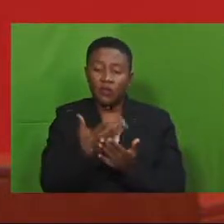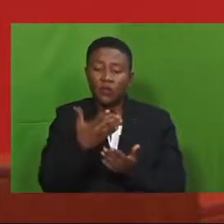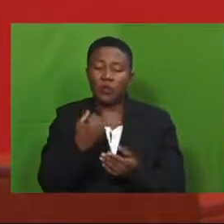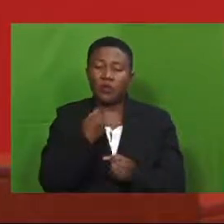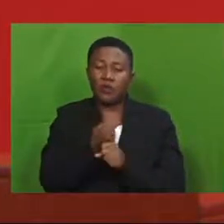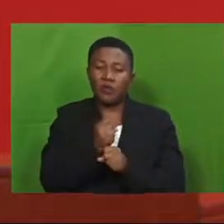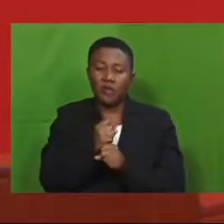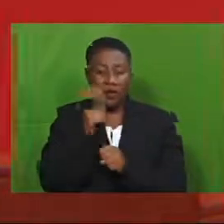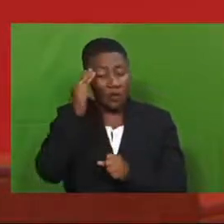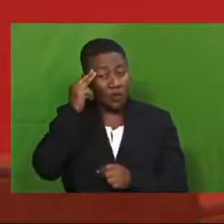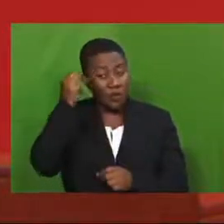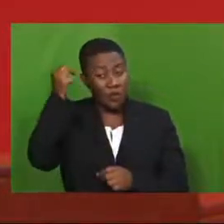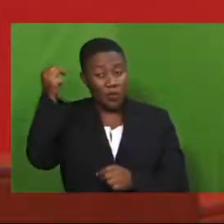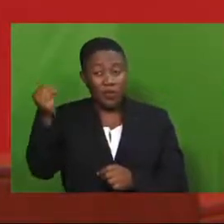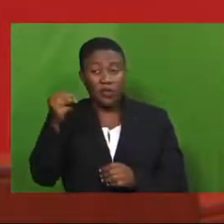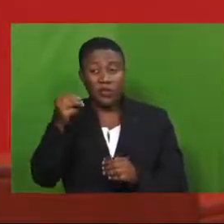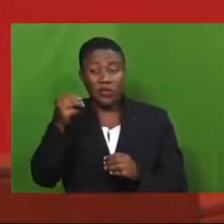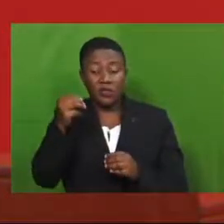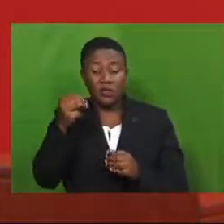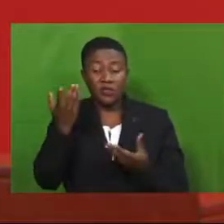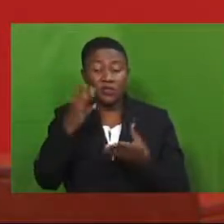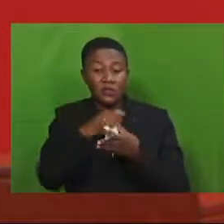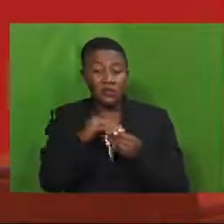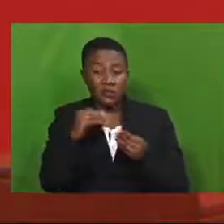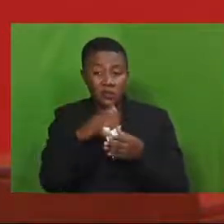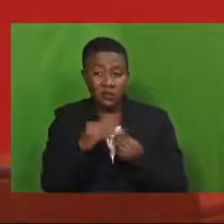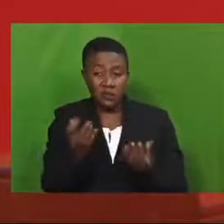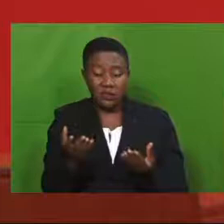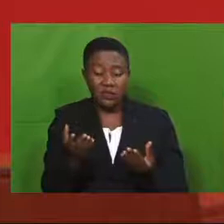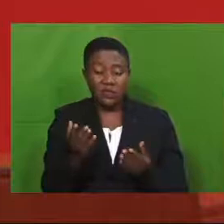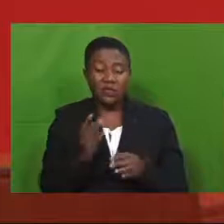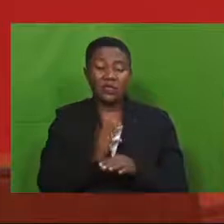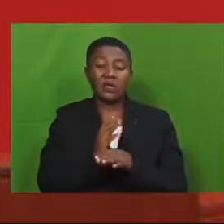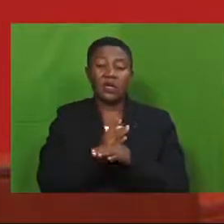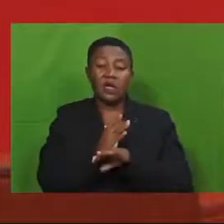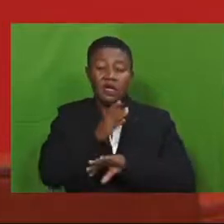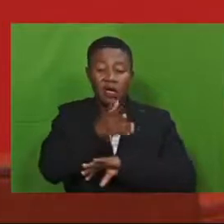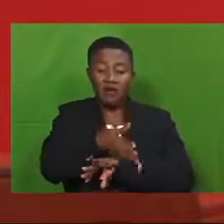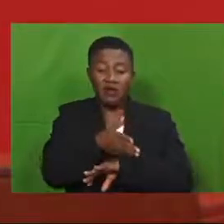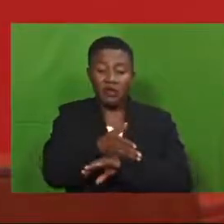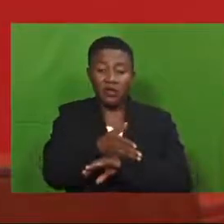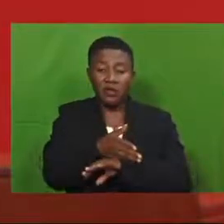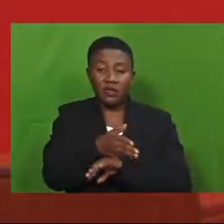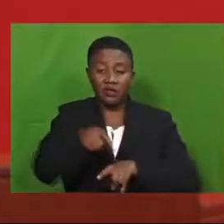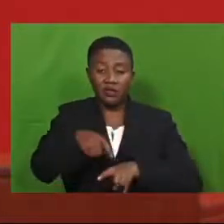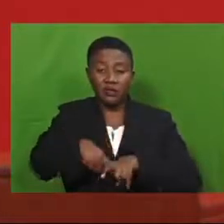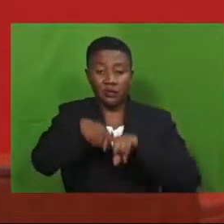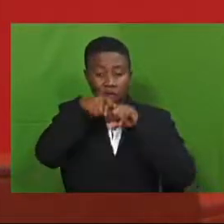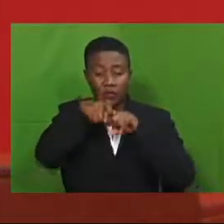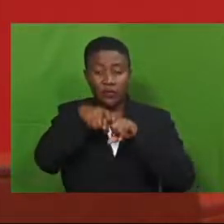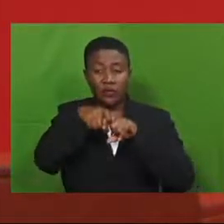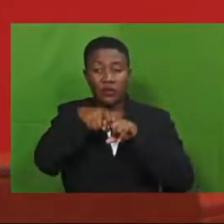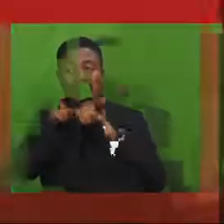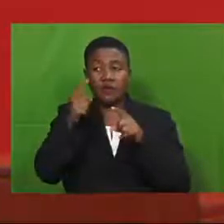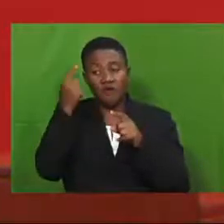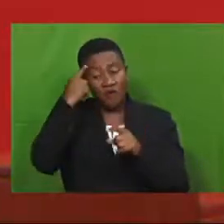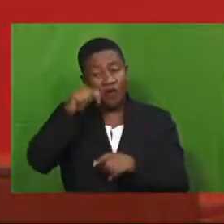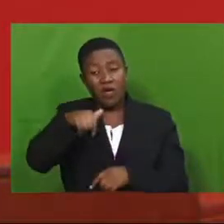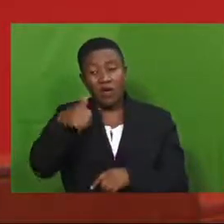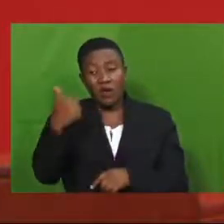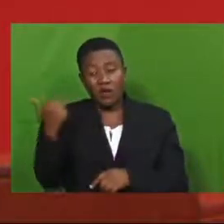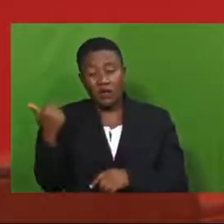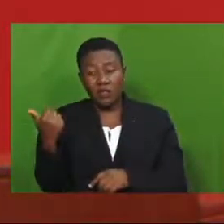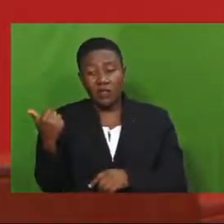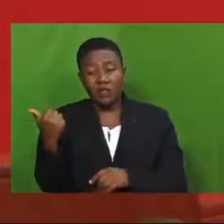So please, we are making just one statement. We'll break into a closed session, then we come back to continue with other statements.